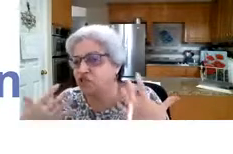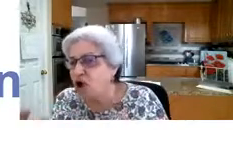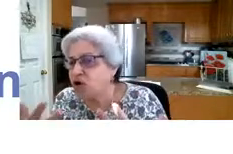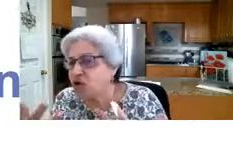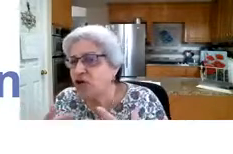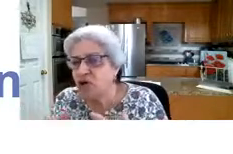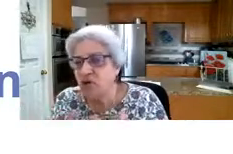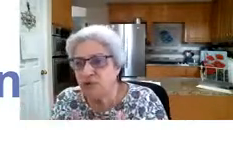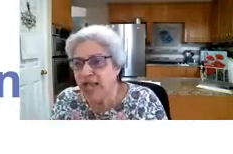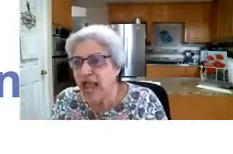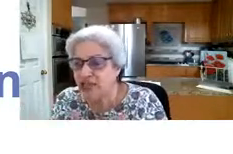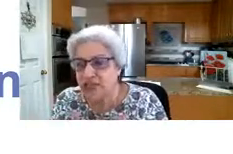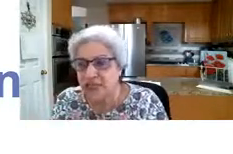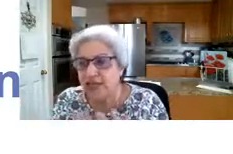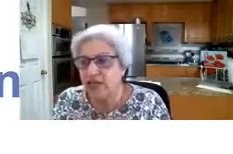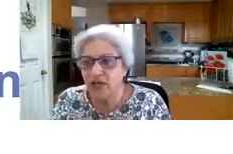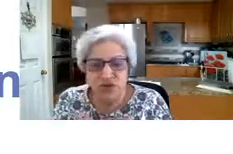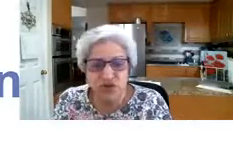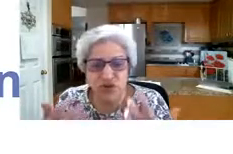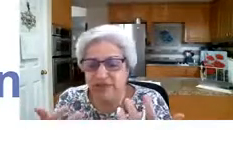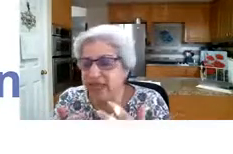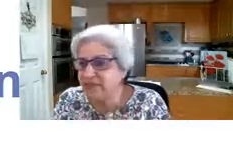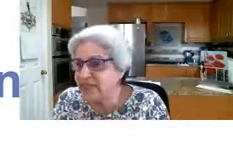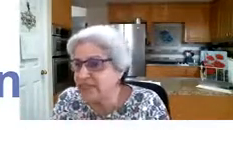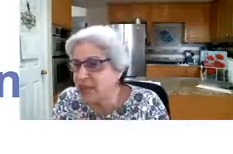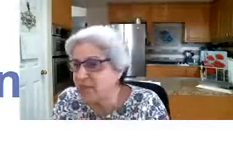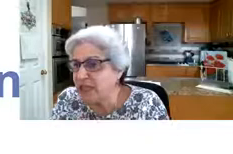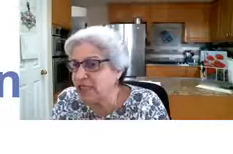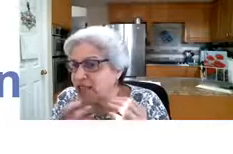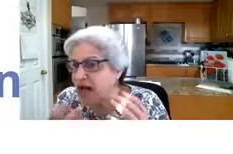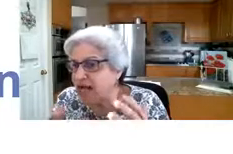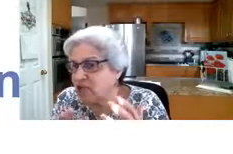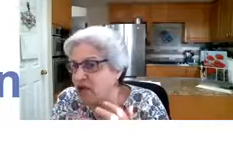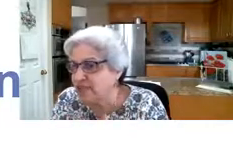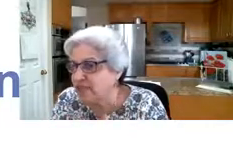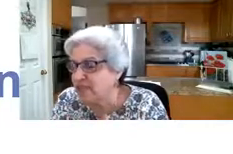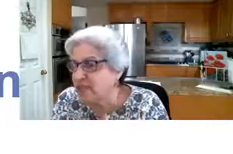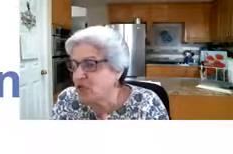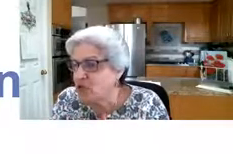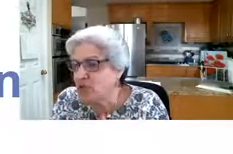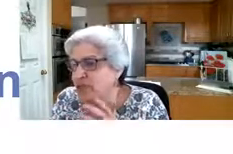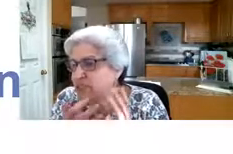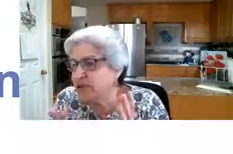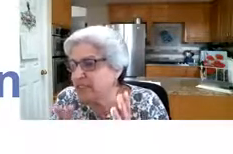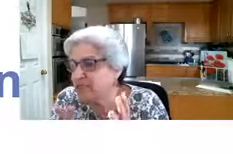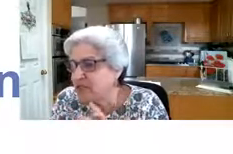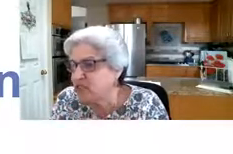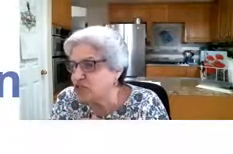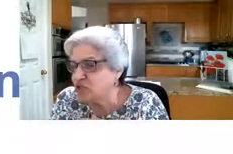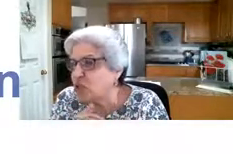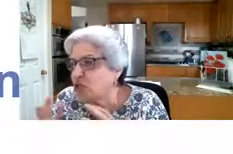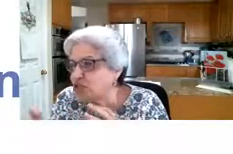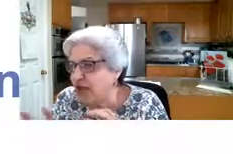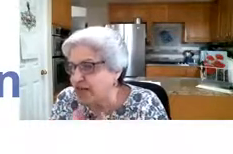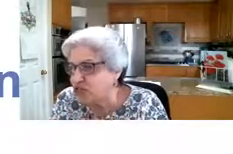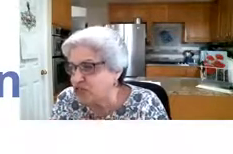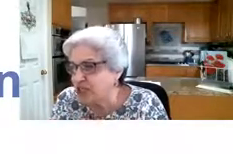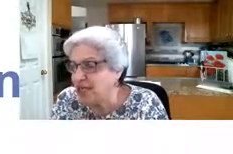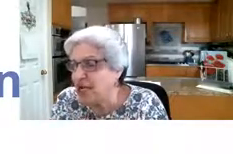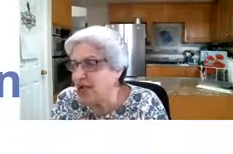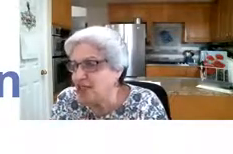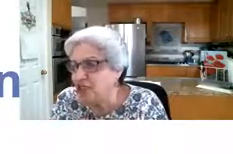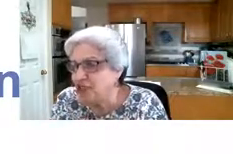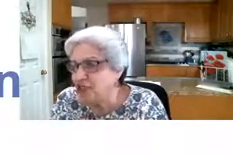have a stronger reaction. So you could think of this like putting a little hot sauce or a little spicy mustard or